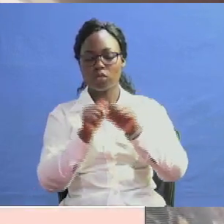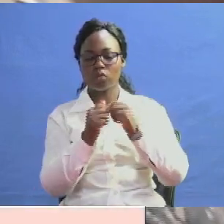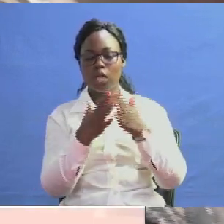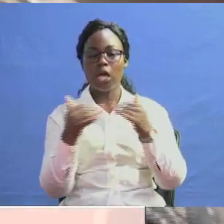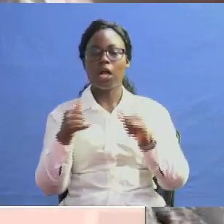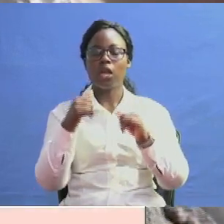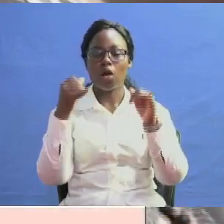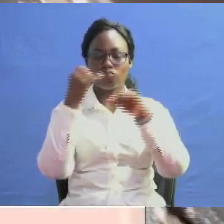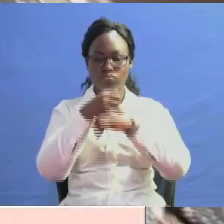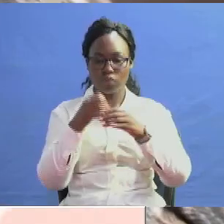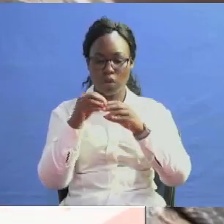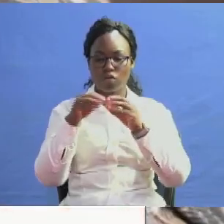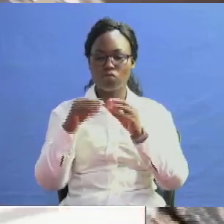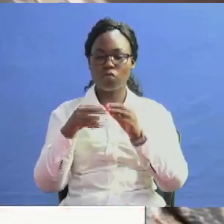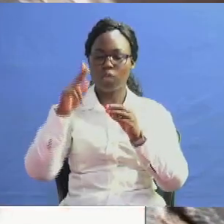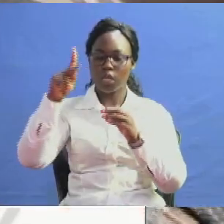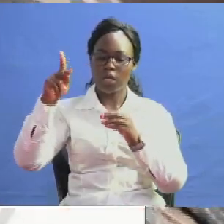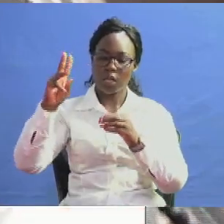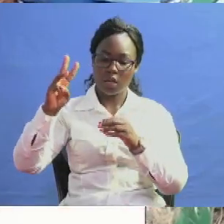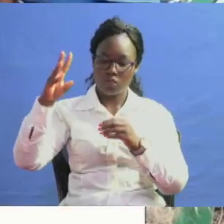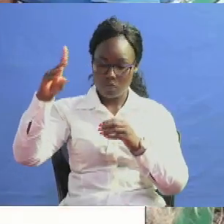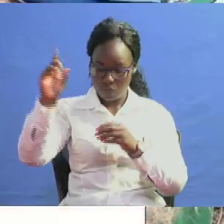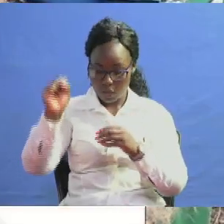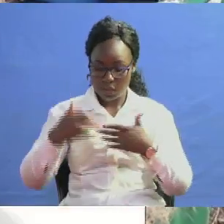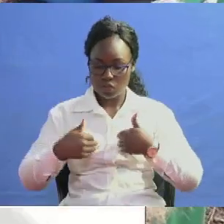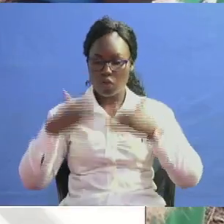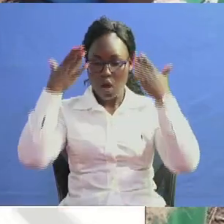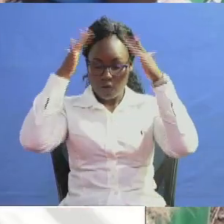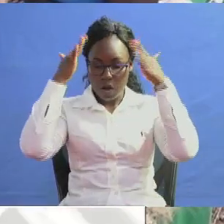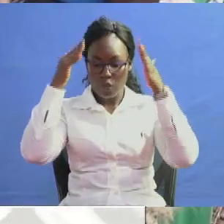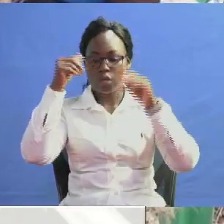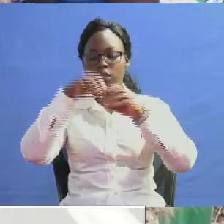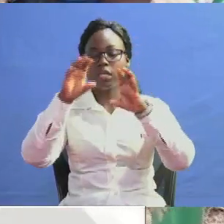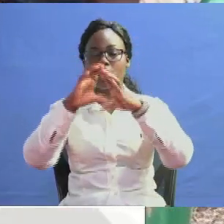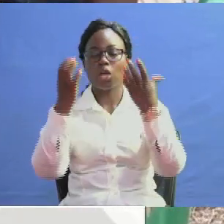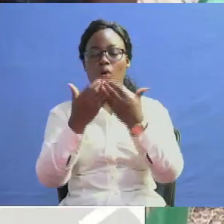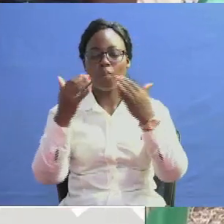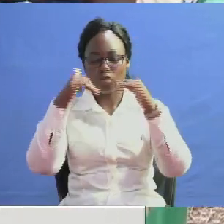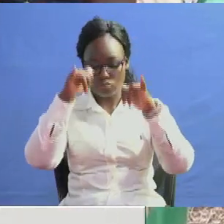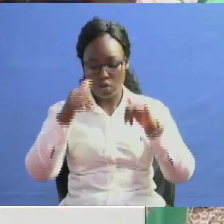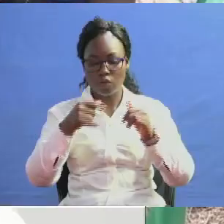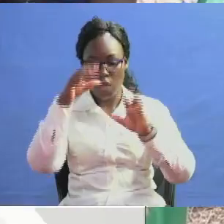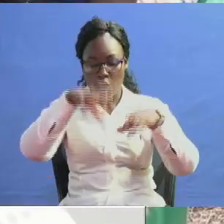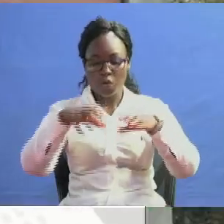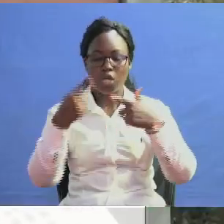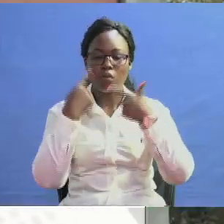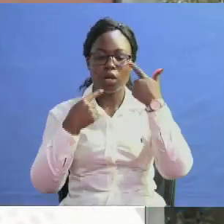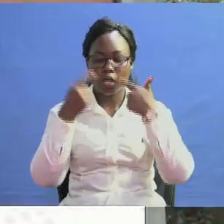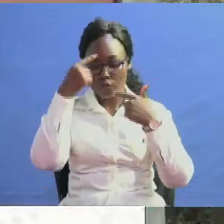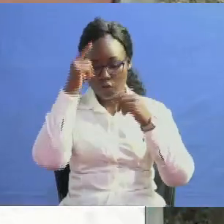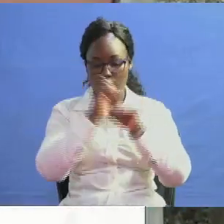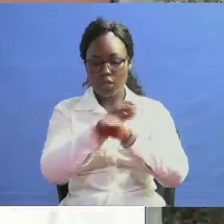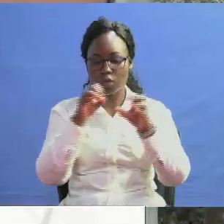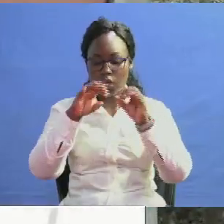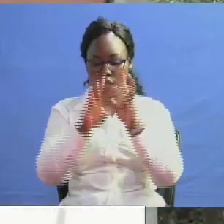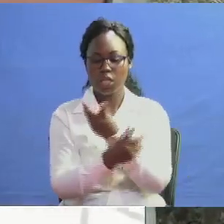issued to the Kenya Wildlife Service, KWS, to create awareness campaigns within communities living with wildlife to sensitize residents on